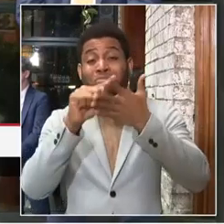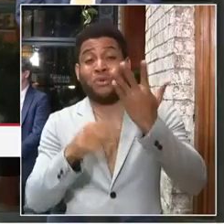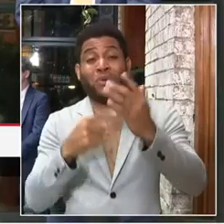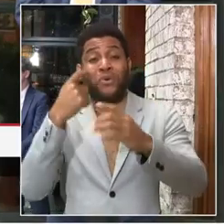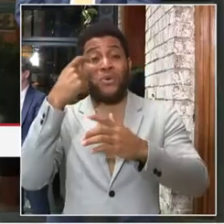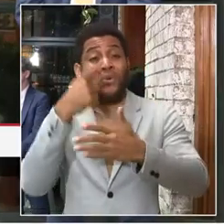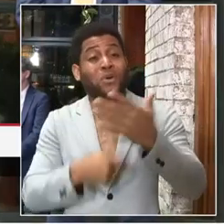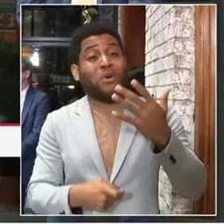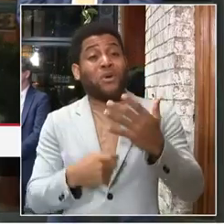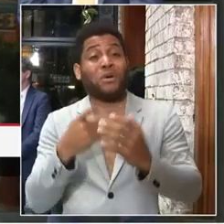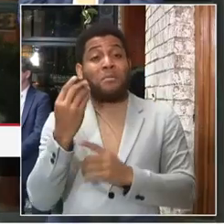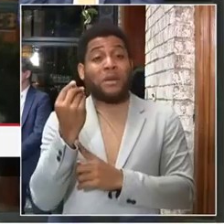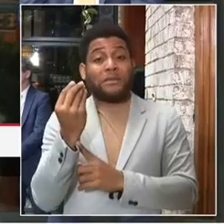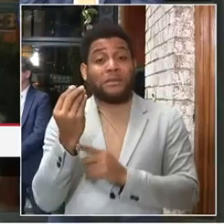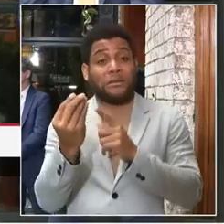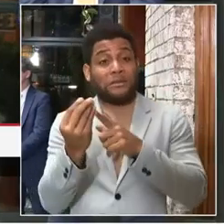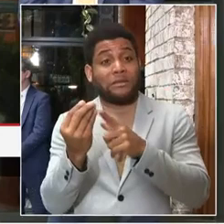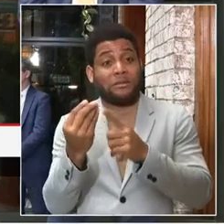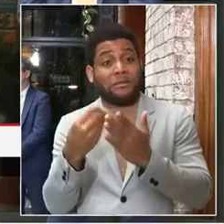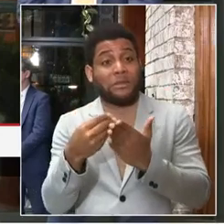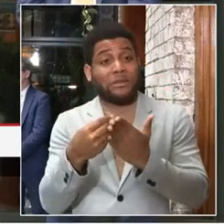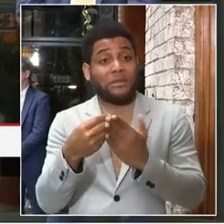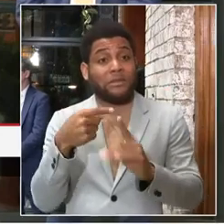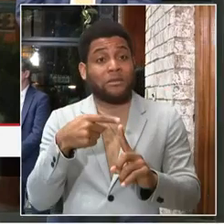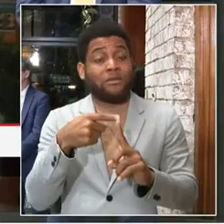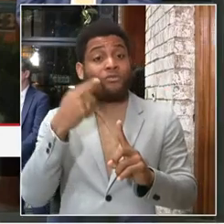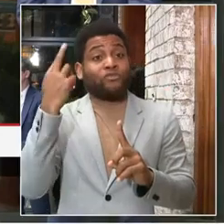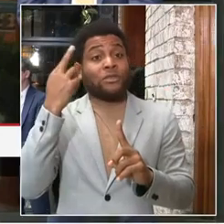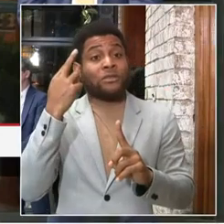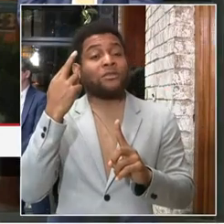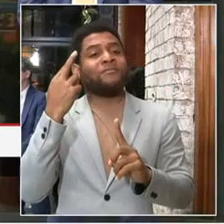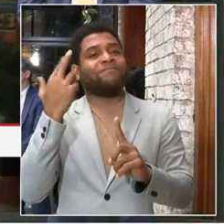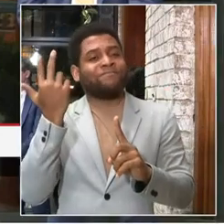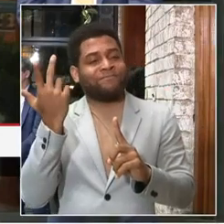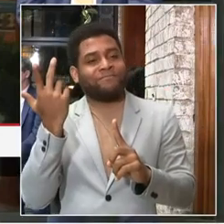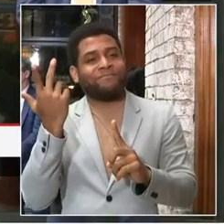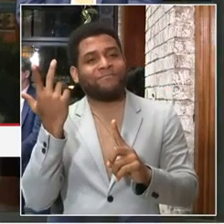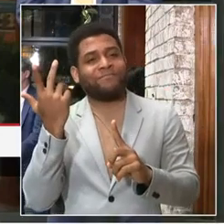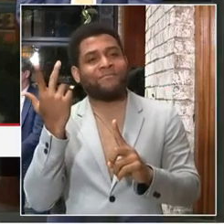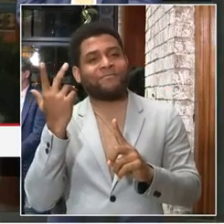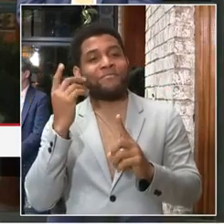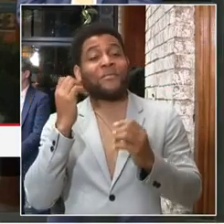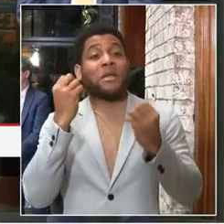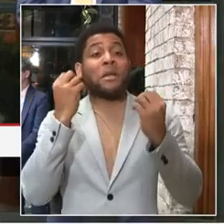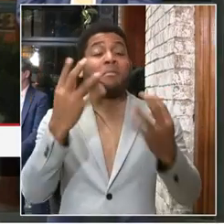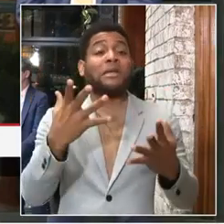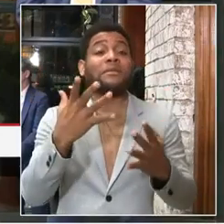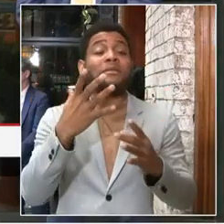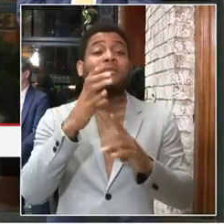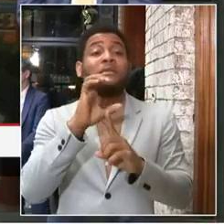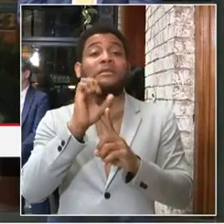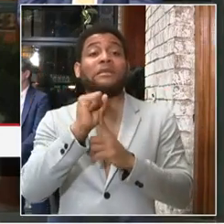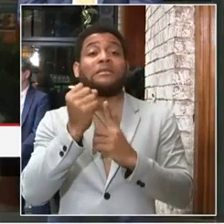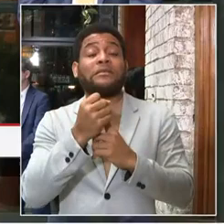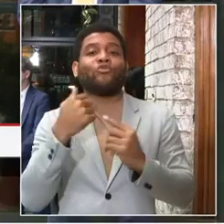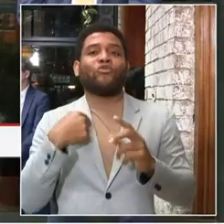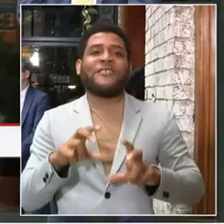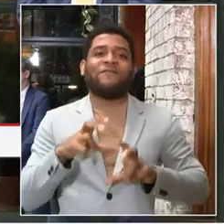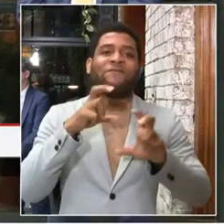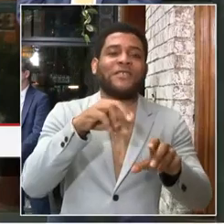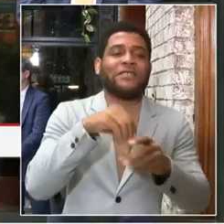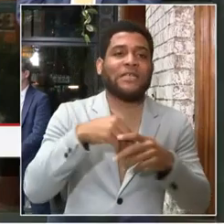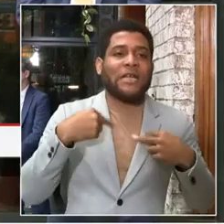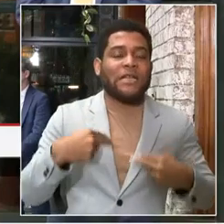the reason why we have, in many cases, the gold standard of investment in human services is because we